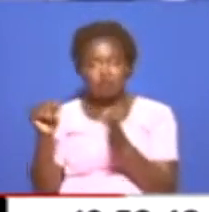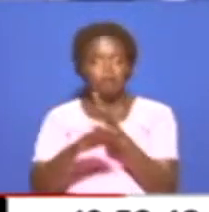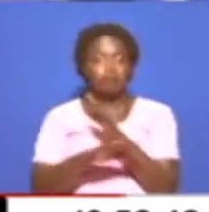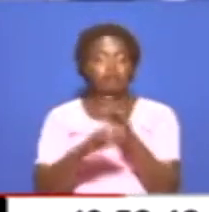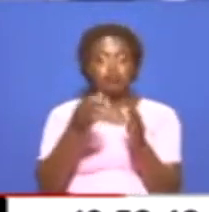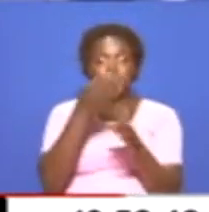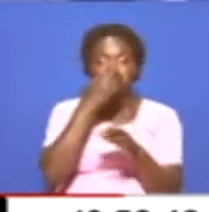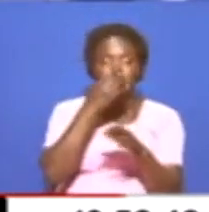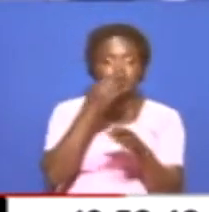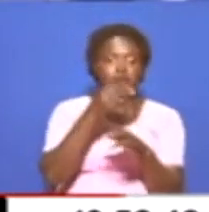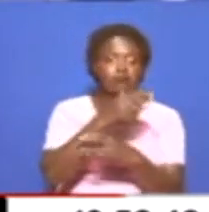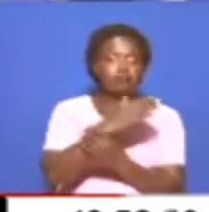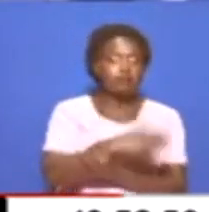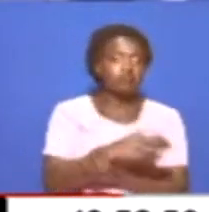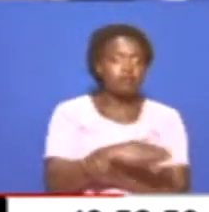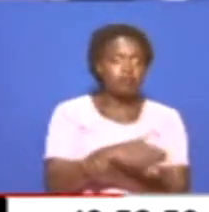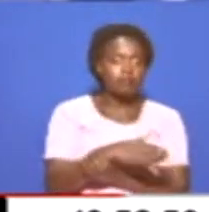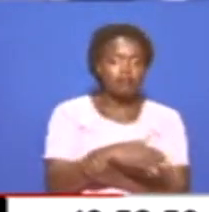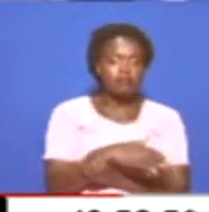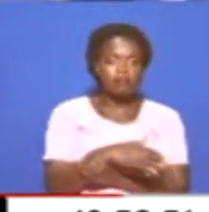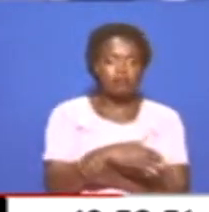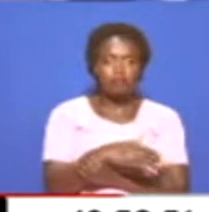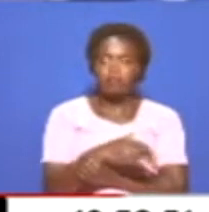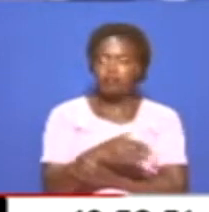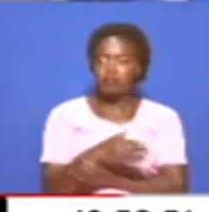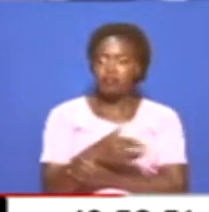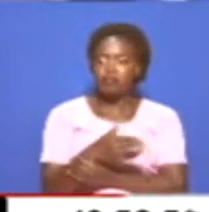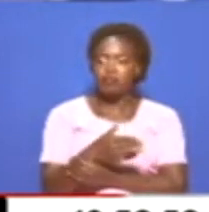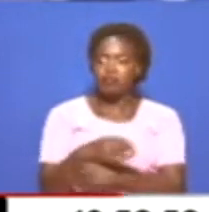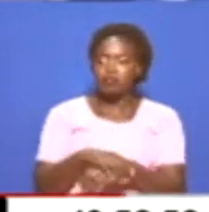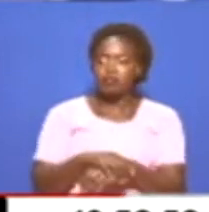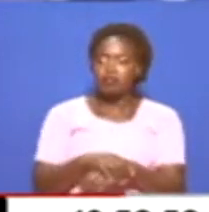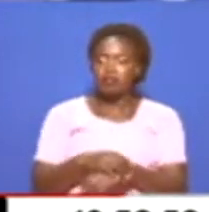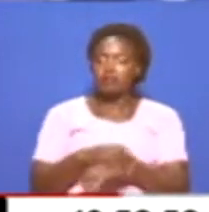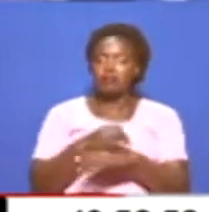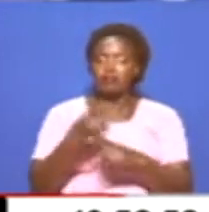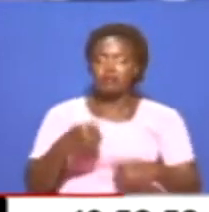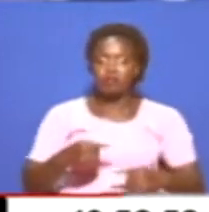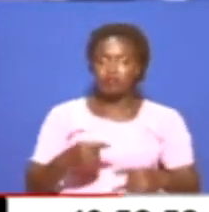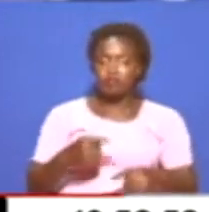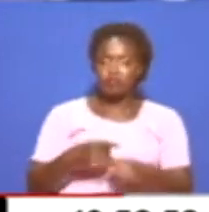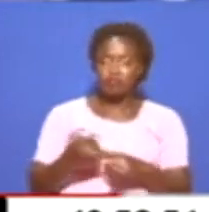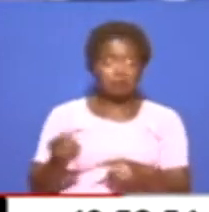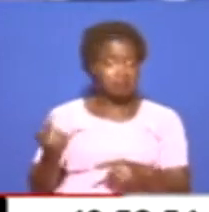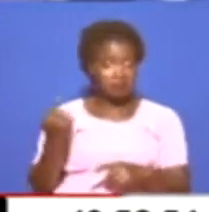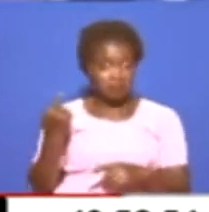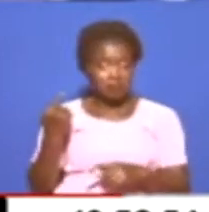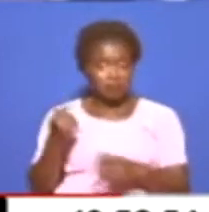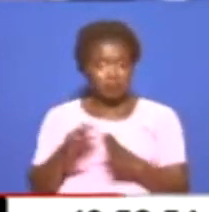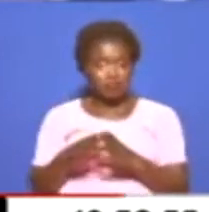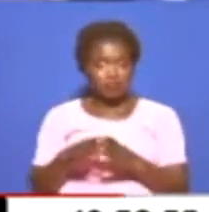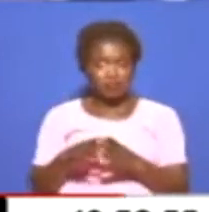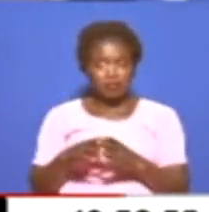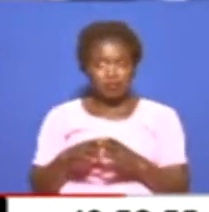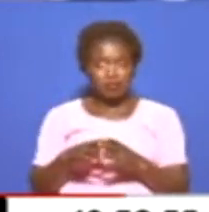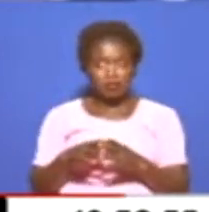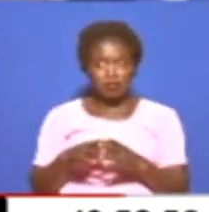handshake did, it was its own form of earthquake that time. Mm-hmm. And so your earthquake must be